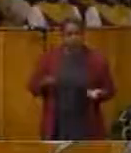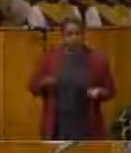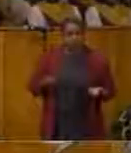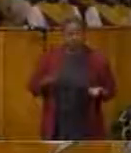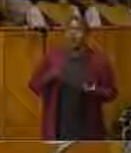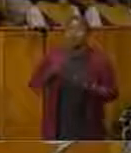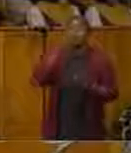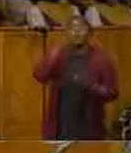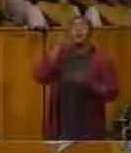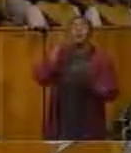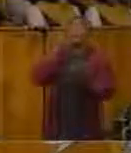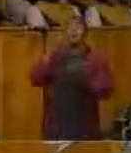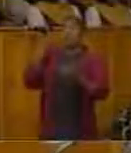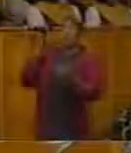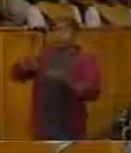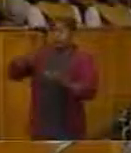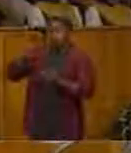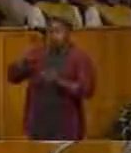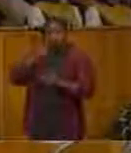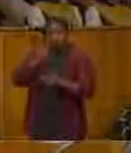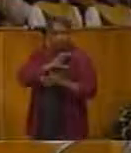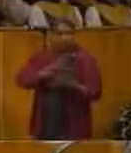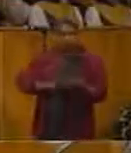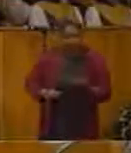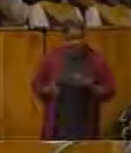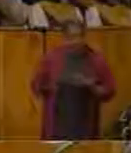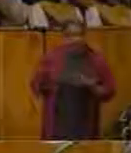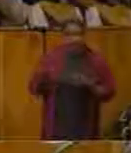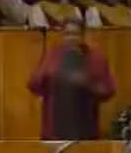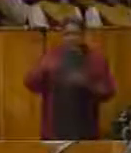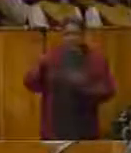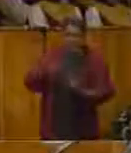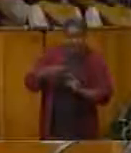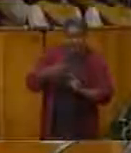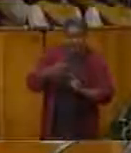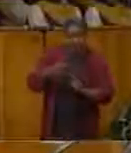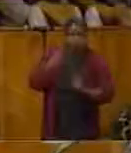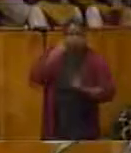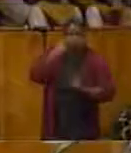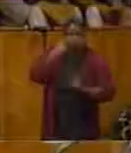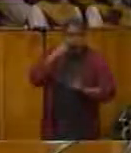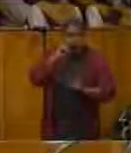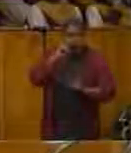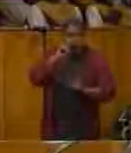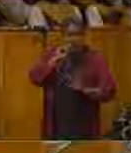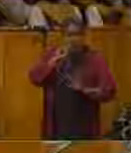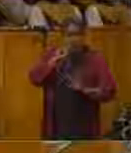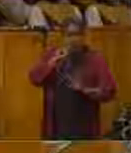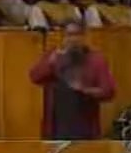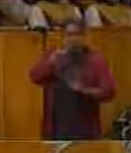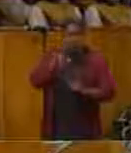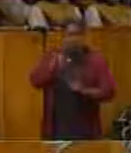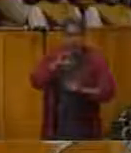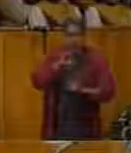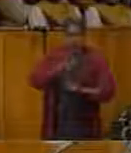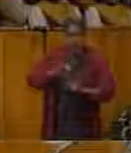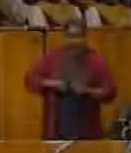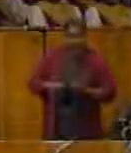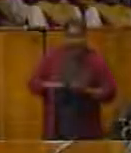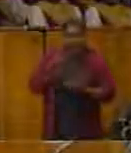the history of Christianity, particularly contemporary Christianity, has caused us to